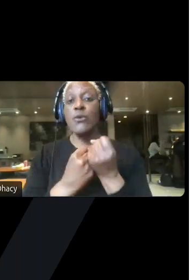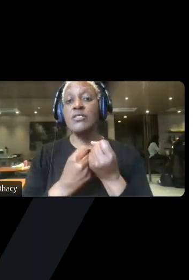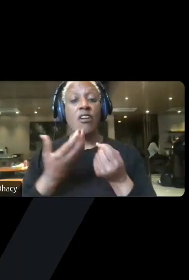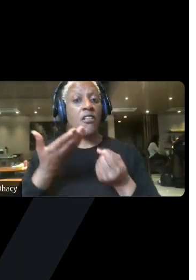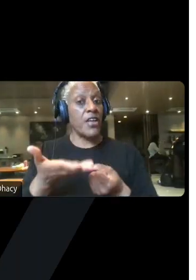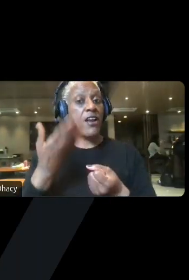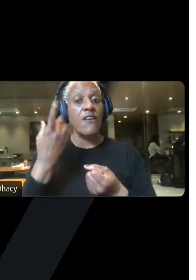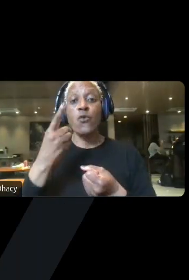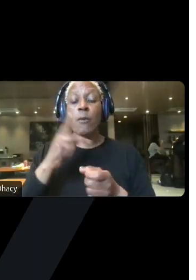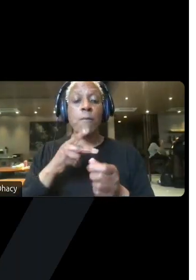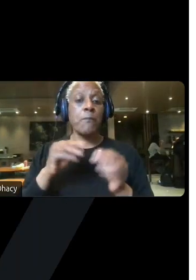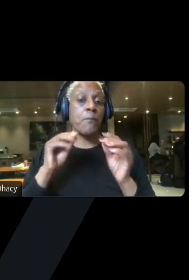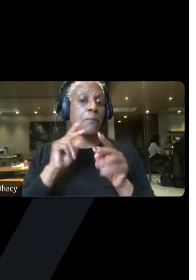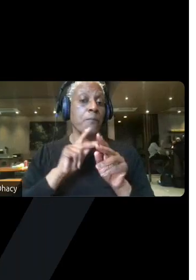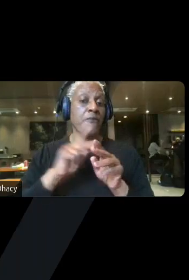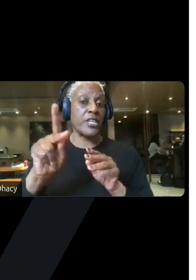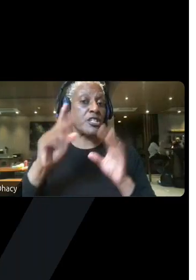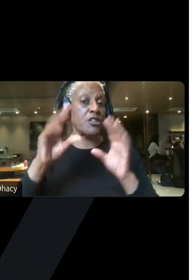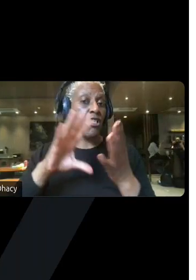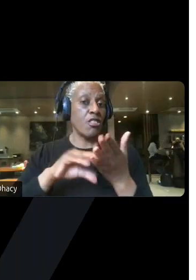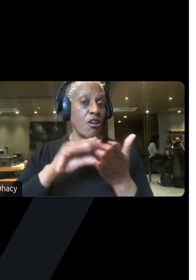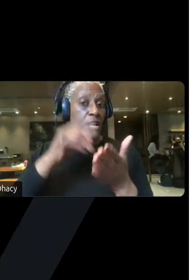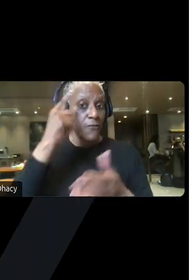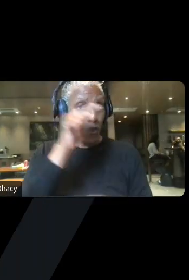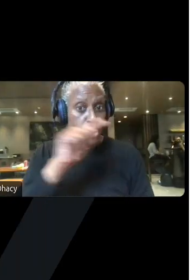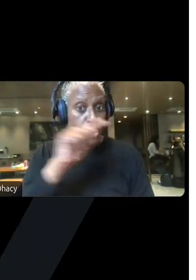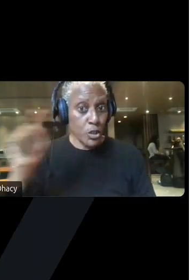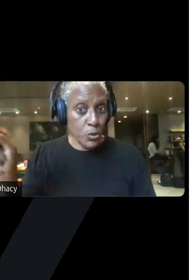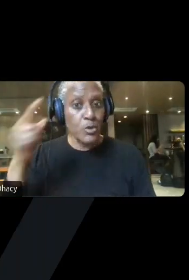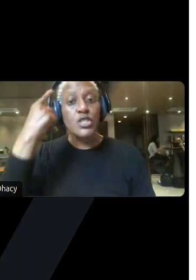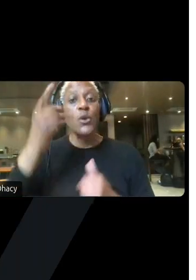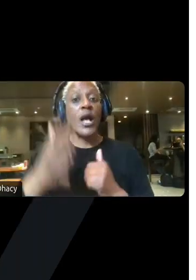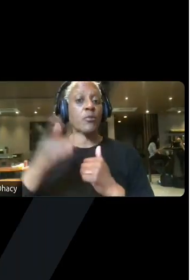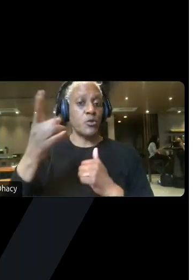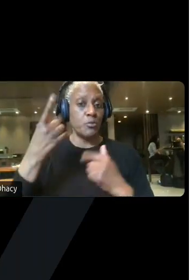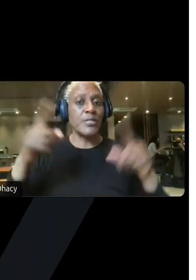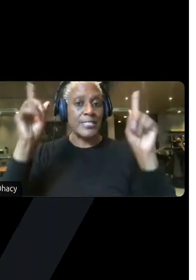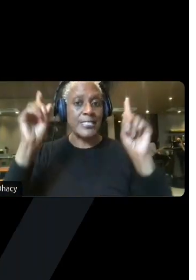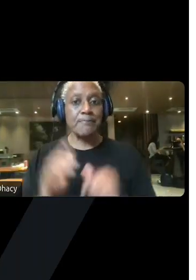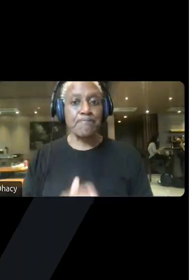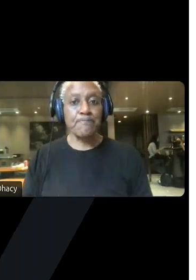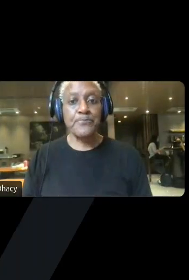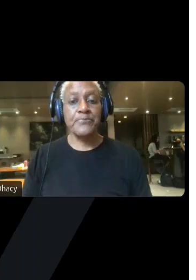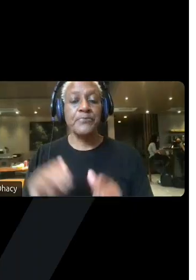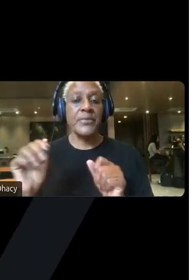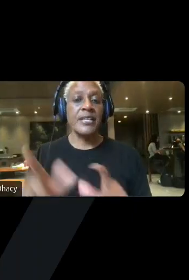and curricular resources to help you be successful. We can go to the next slide.